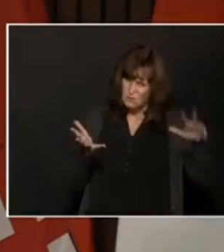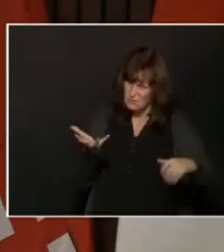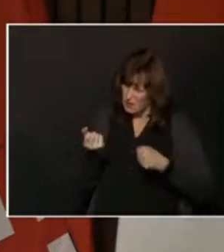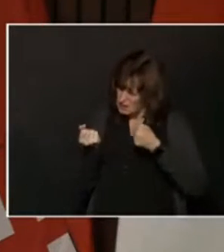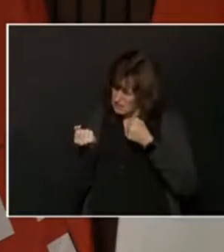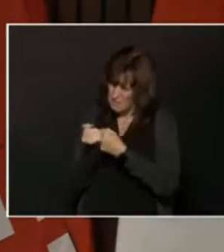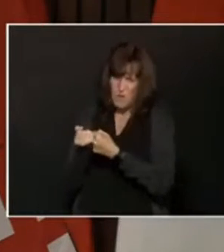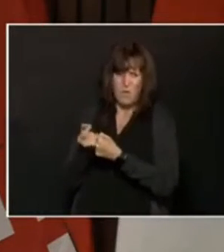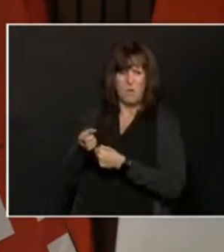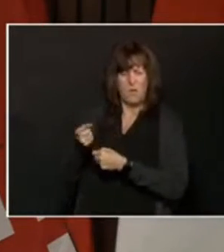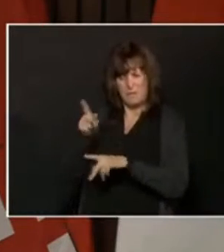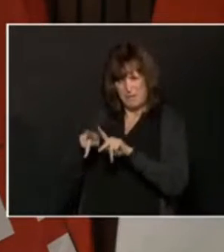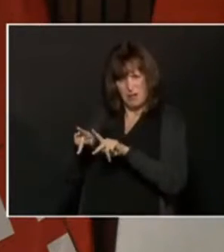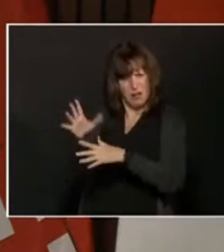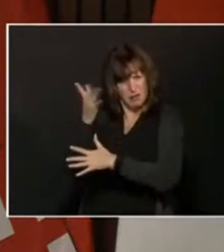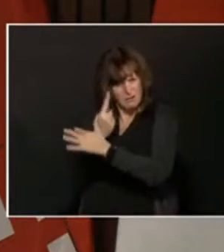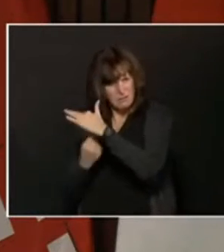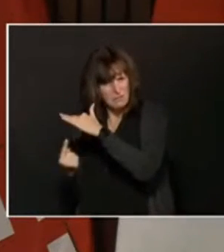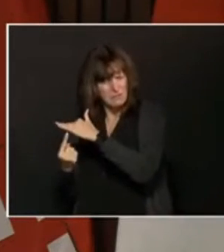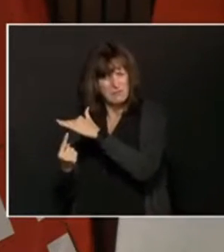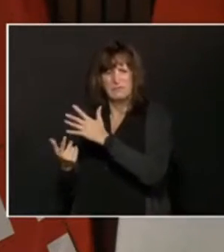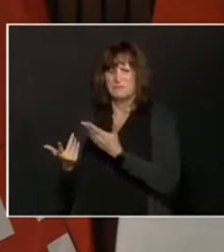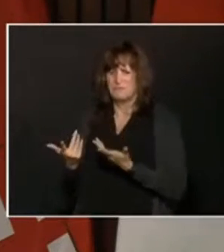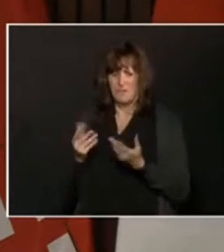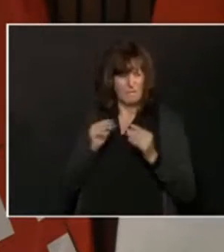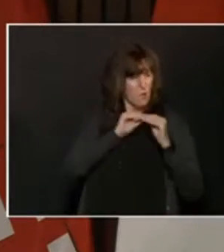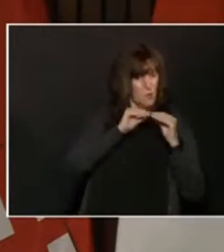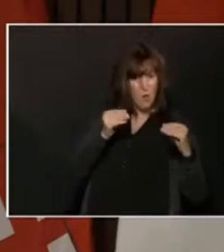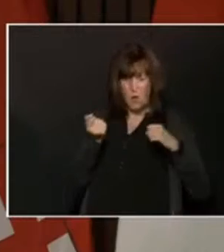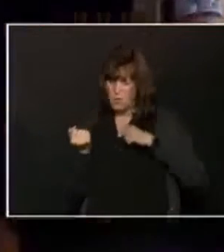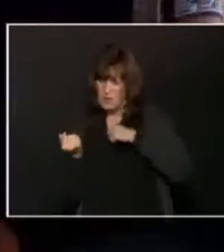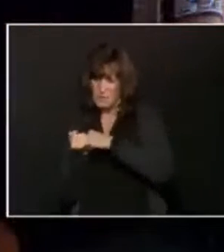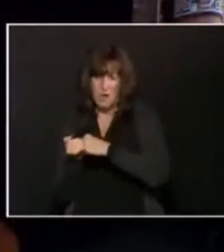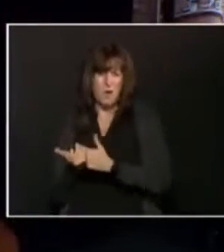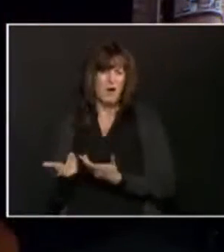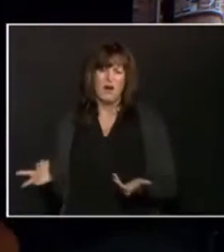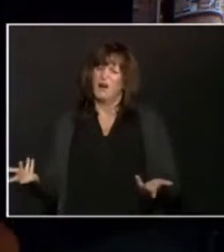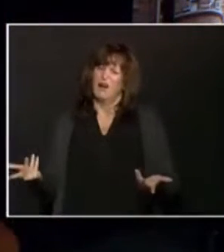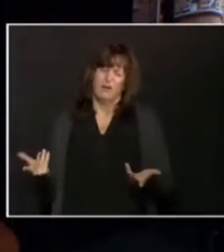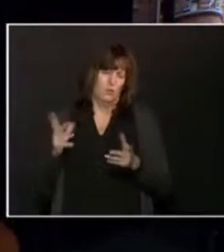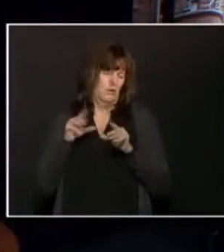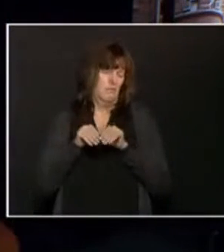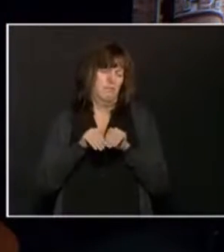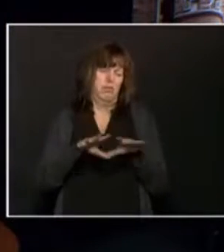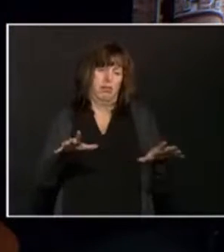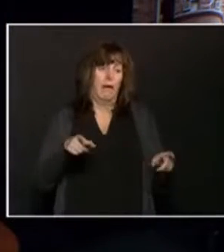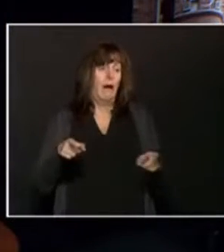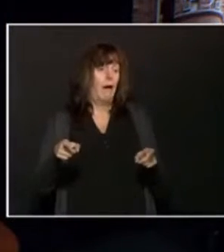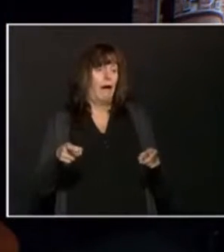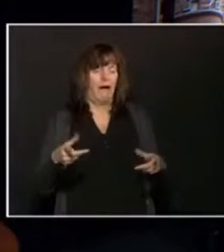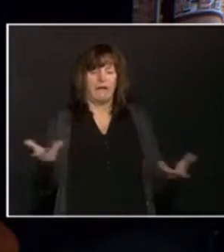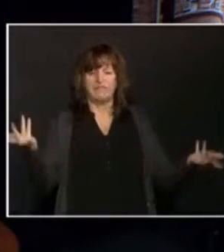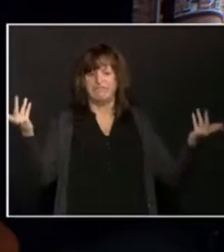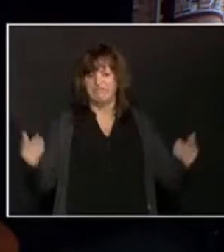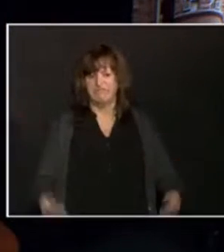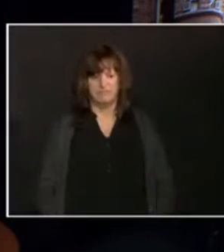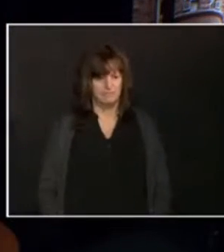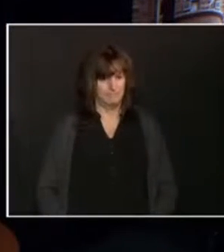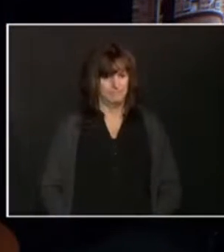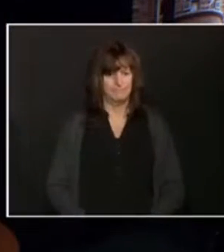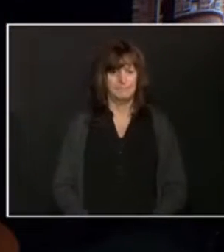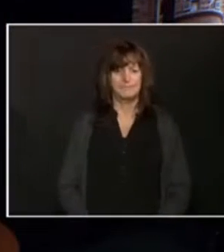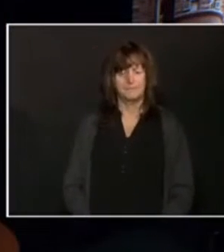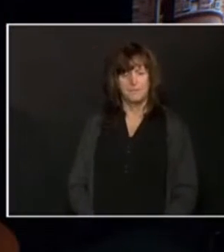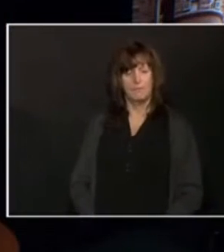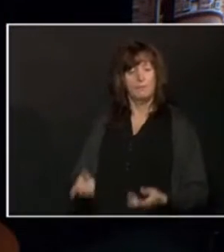pandemic. Follow-up? Thank you very much, both of you. And Dr. Brown, you did just touch on it a little bit, but I want to